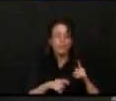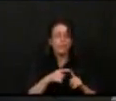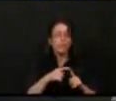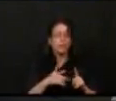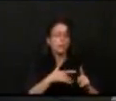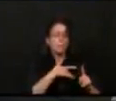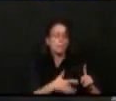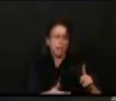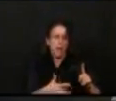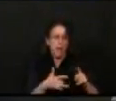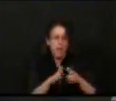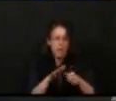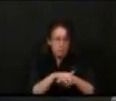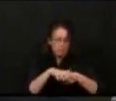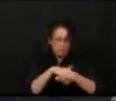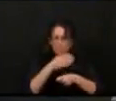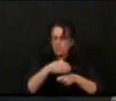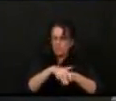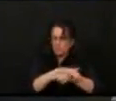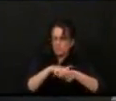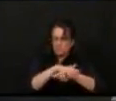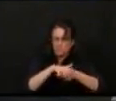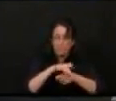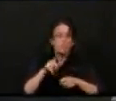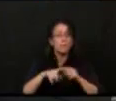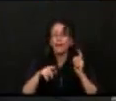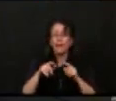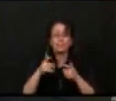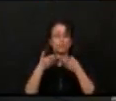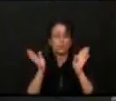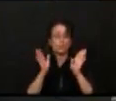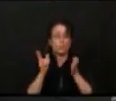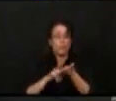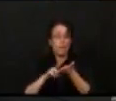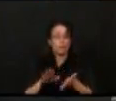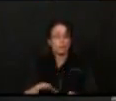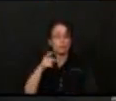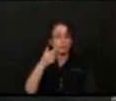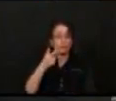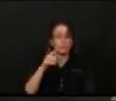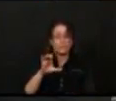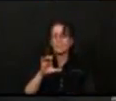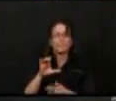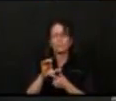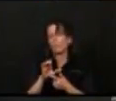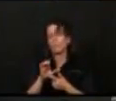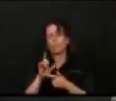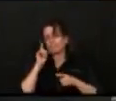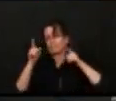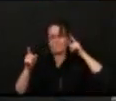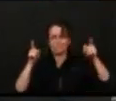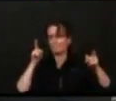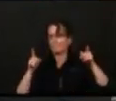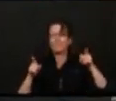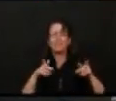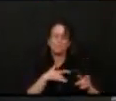few, they tend to be a radius, and they tend to bid from a lot of Vermont, whether Rutland or...